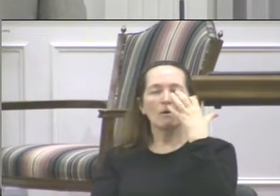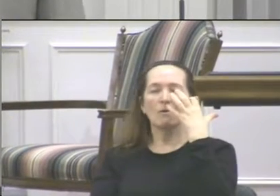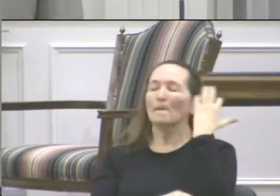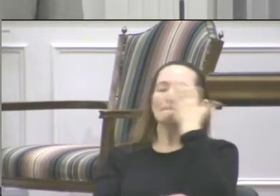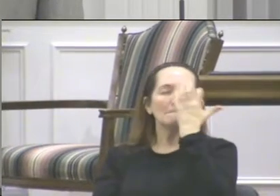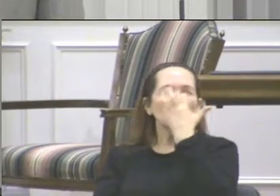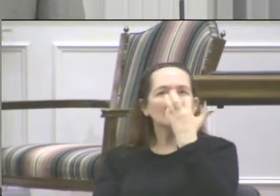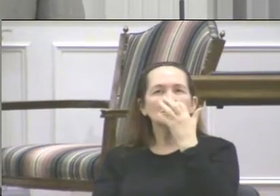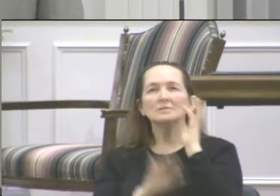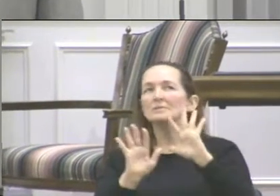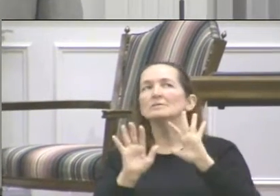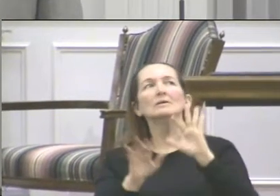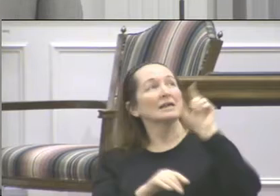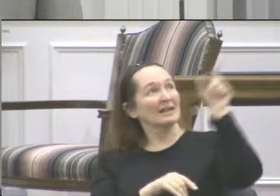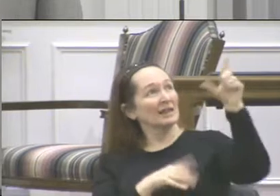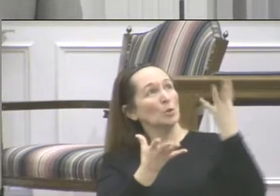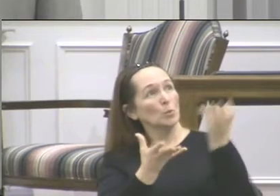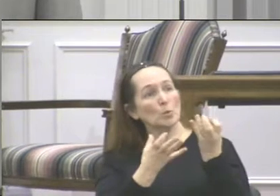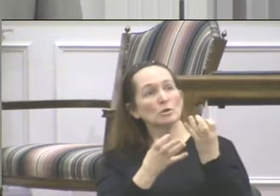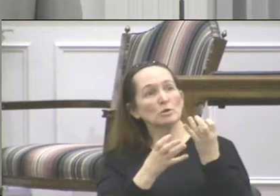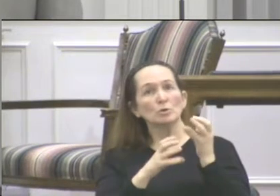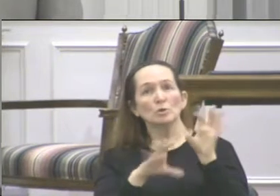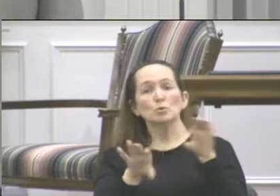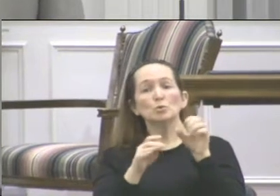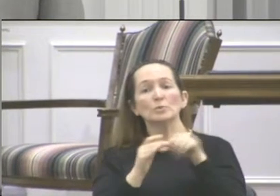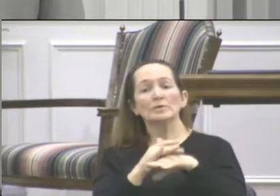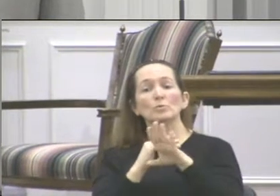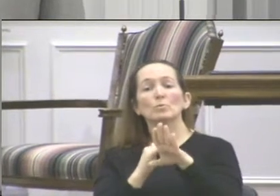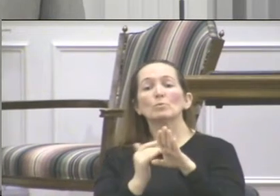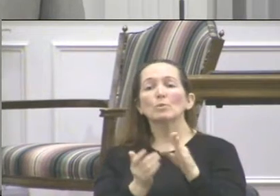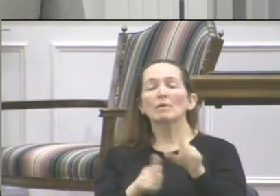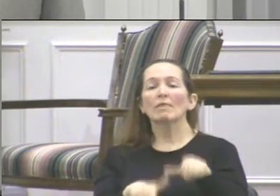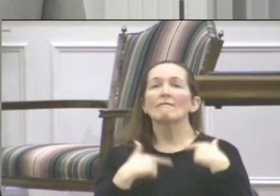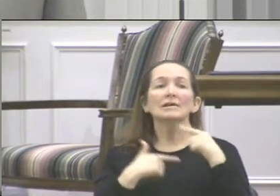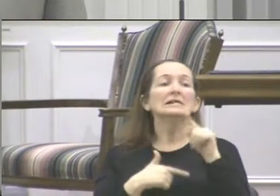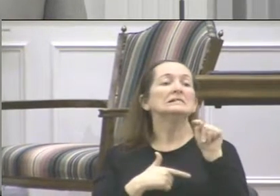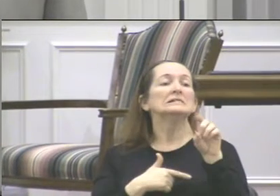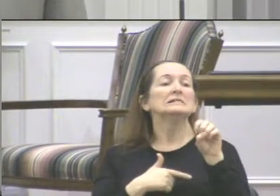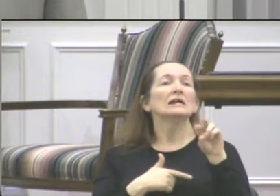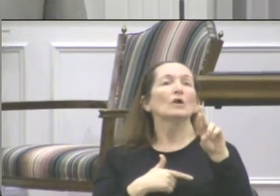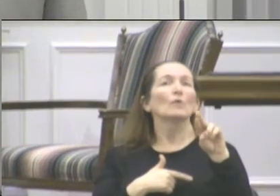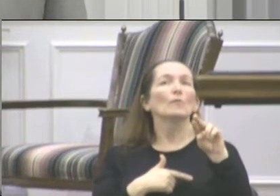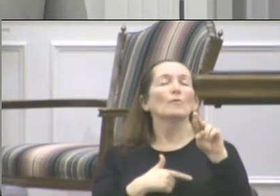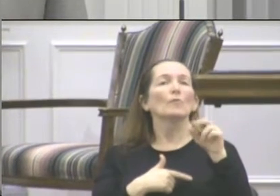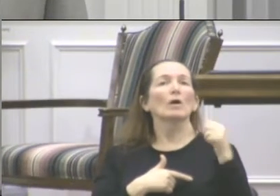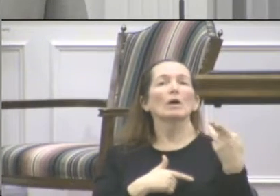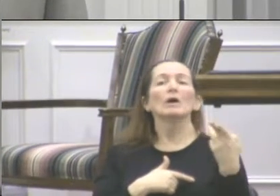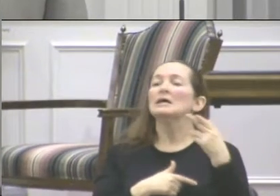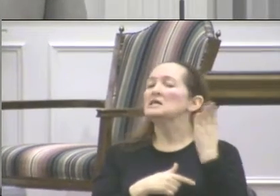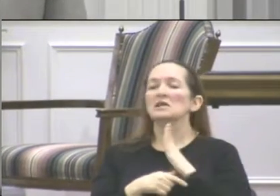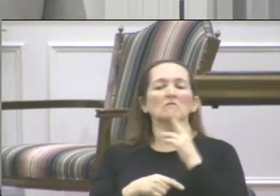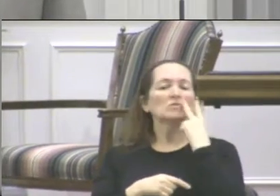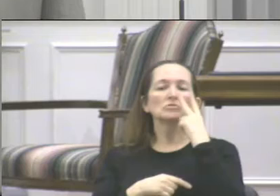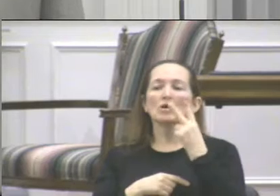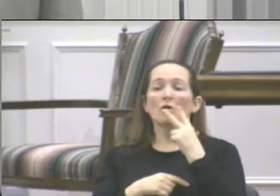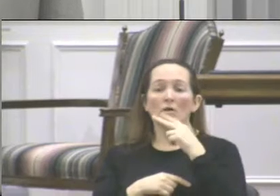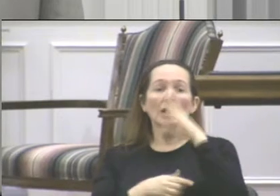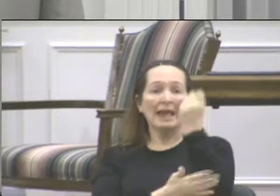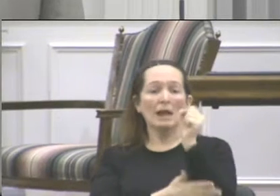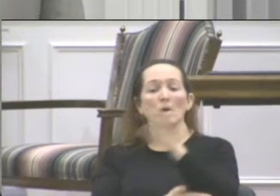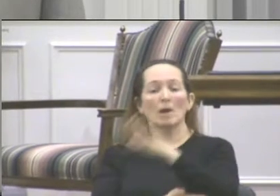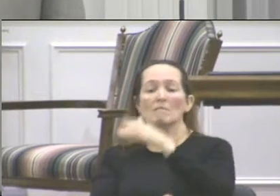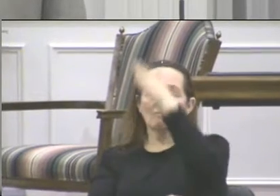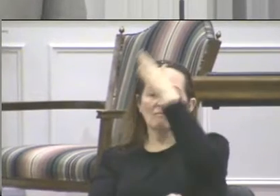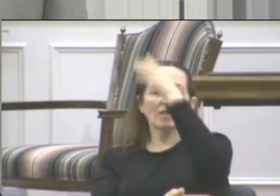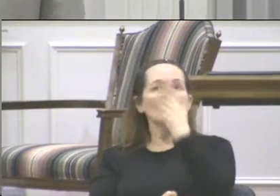Terah never saw Canaan He never saw a